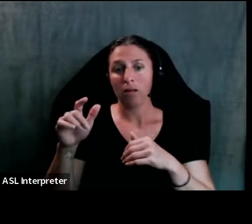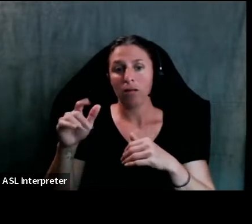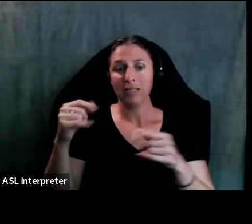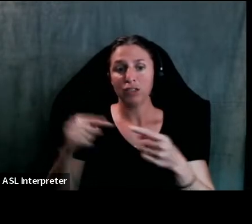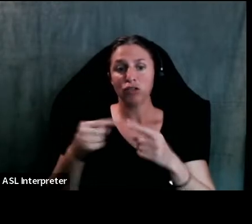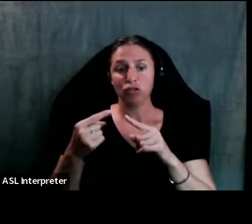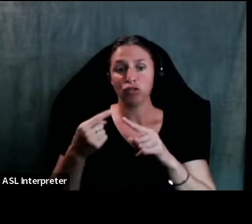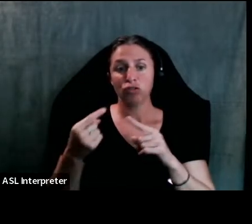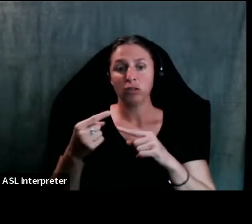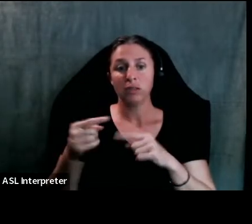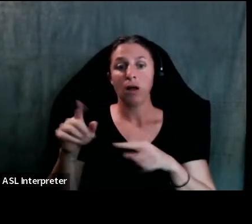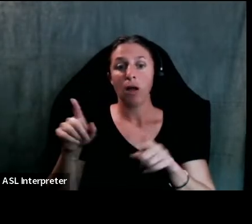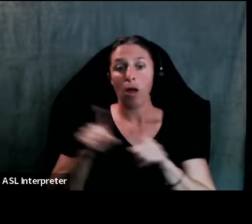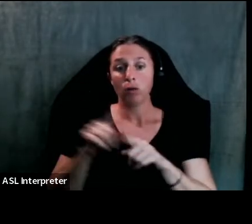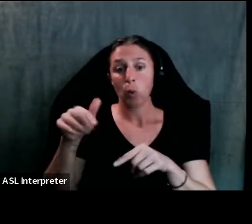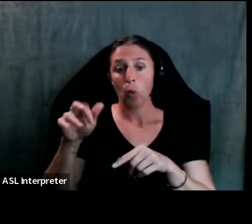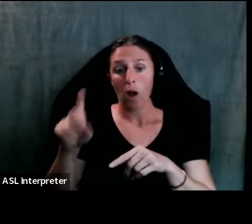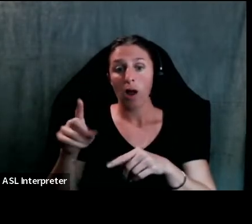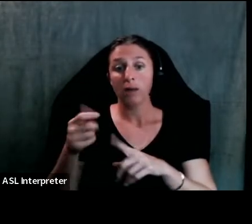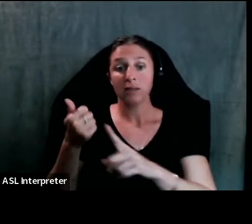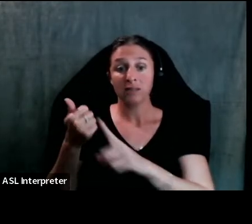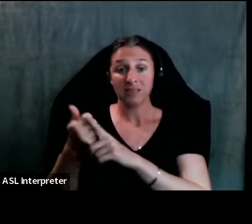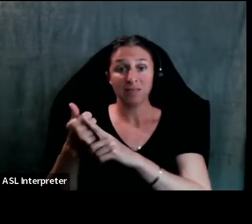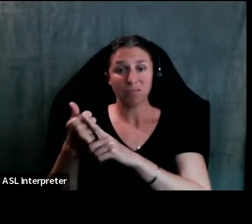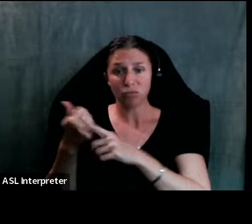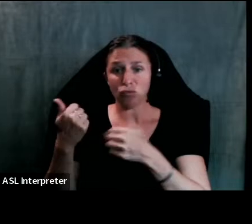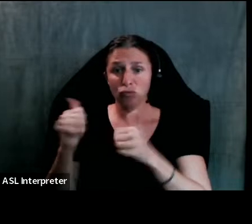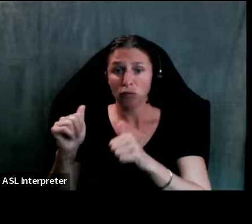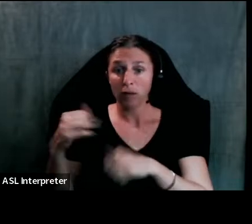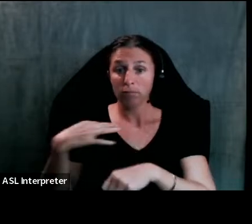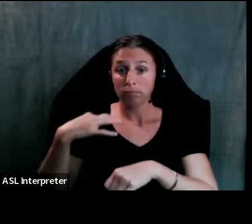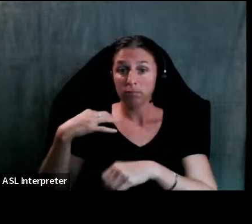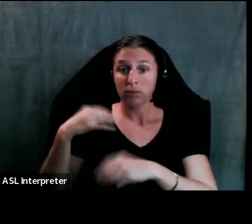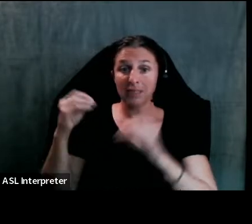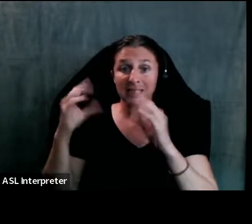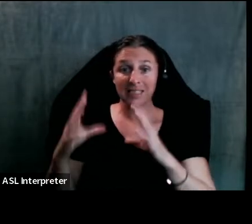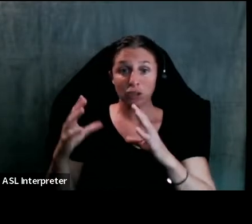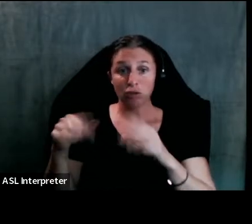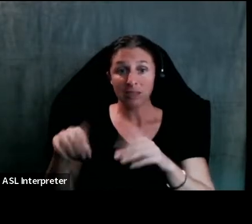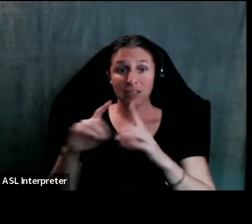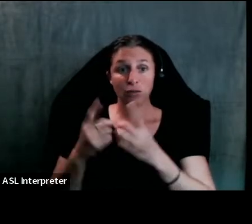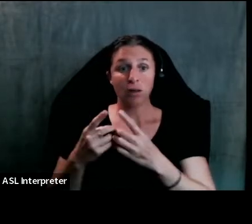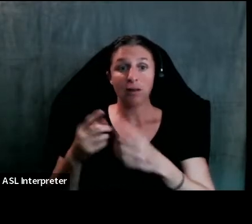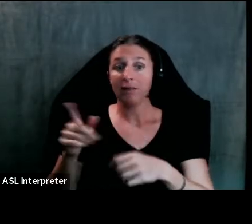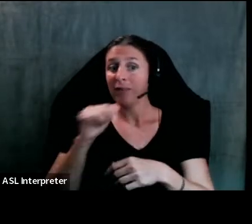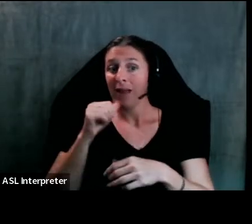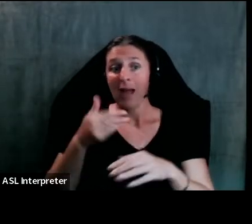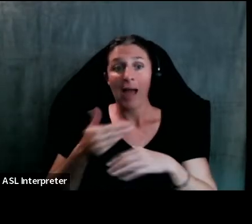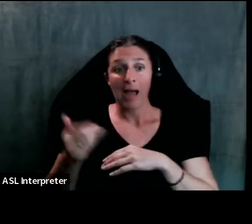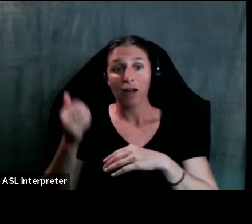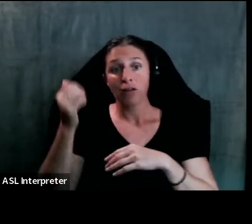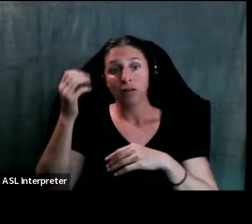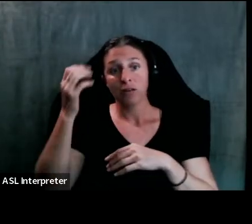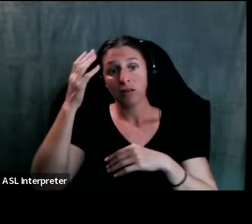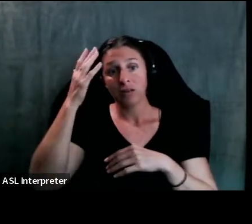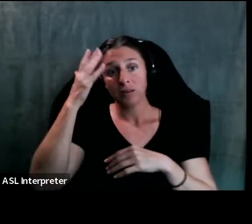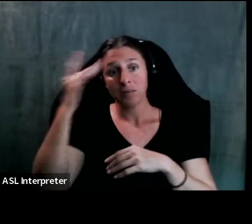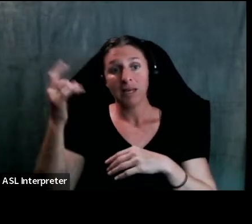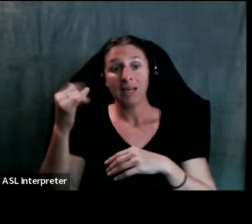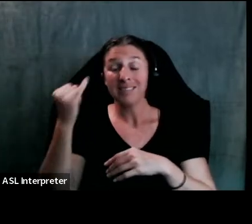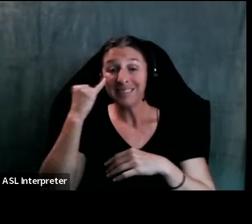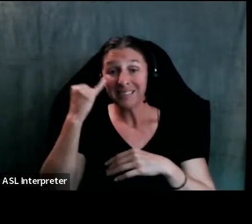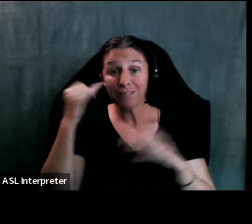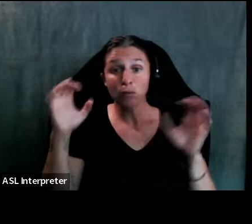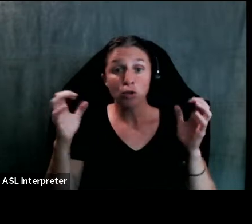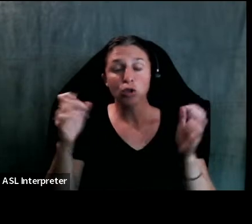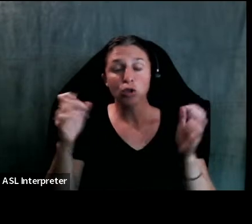applied to be a teacher in this district. And he was not hired because they said that if there was an